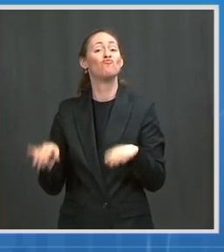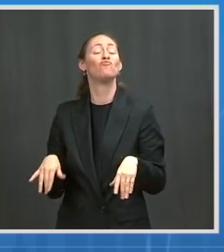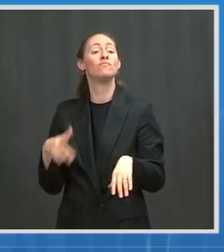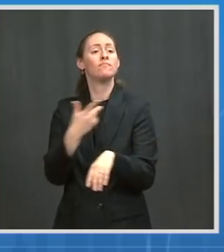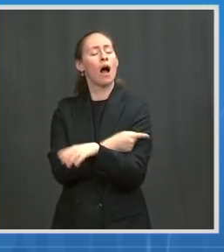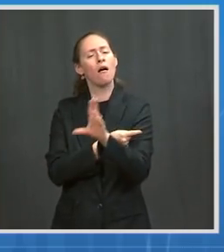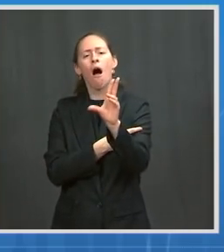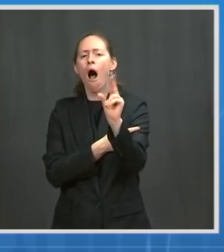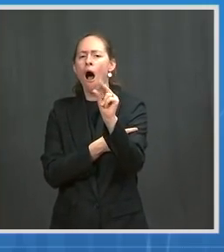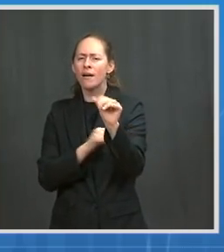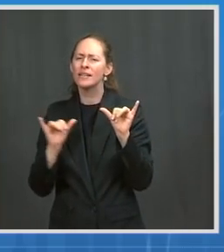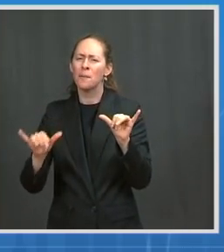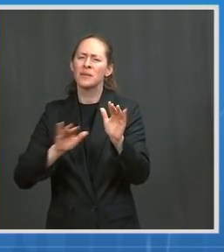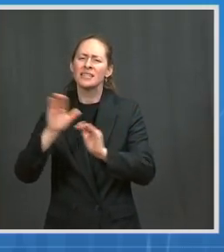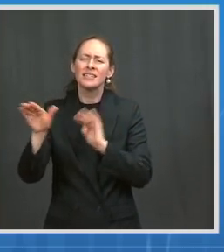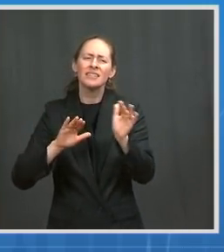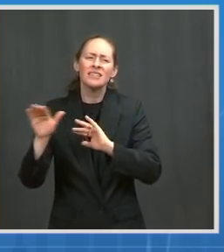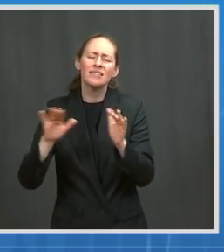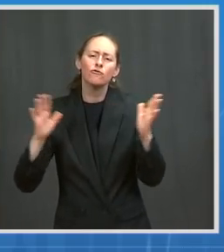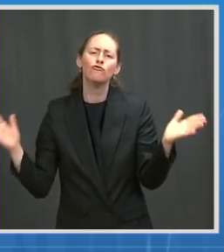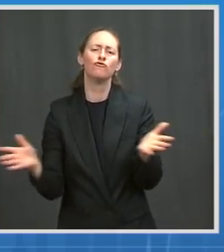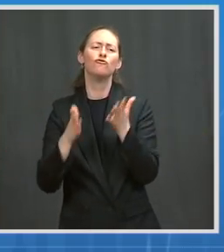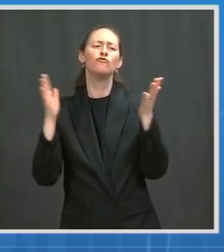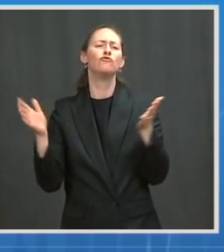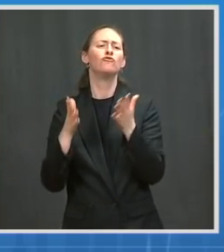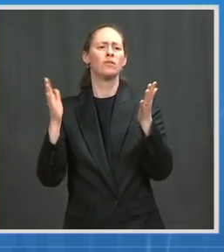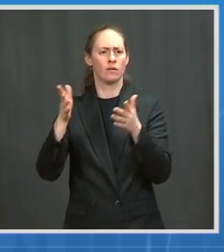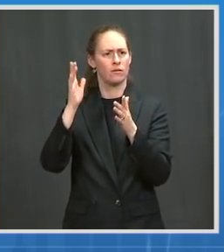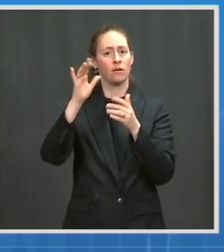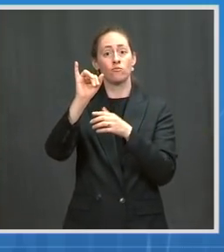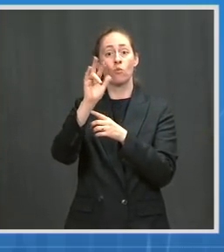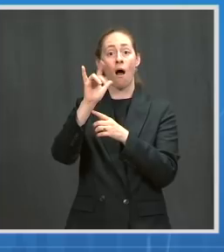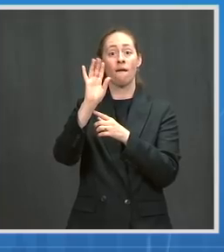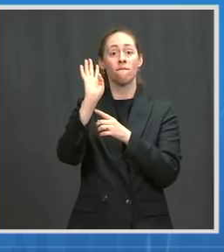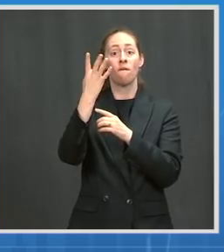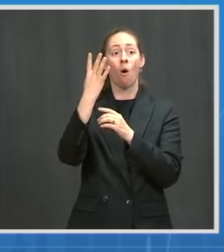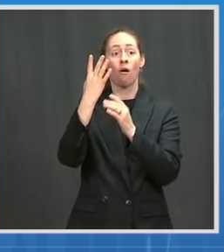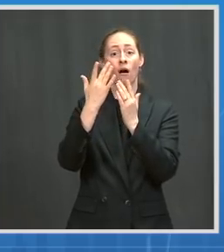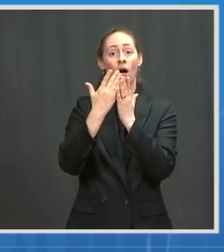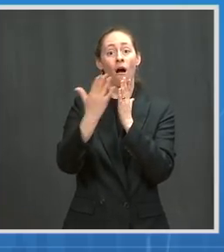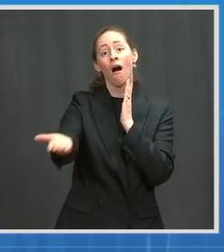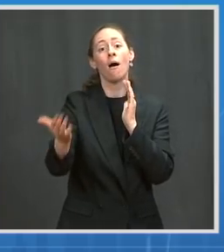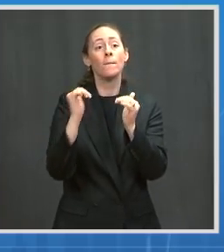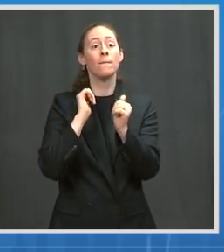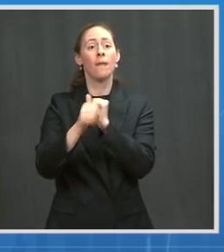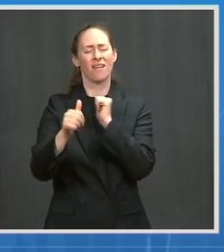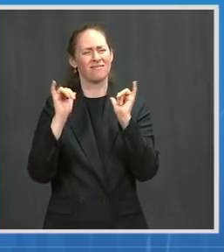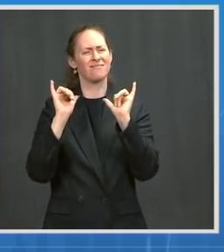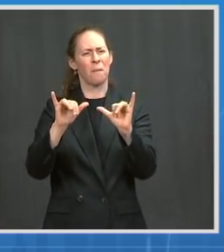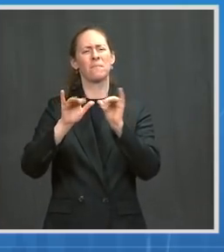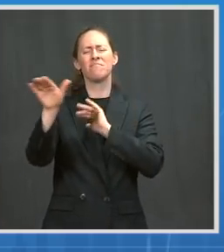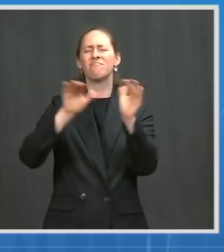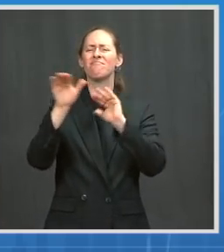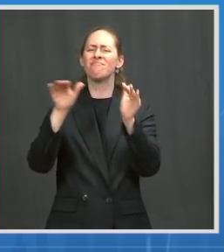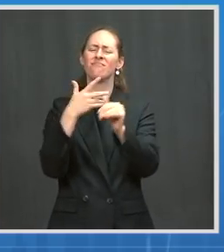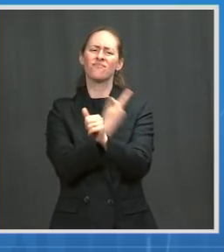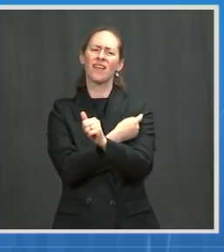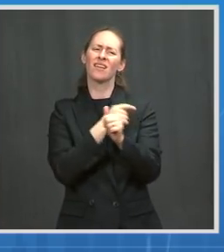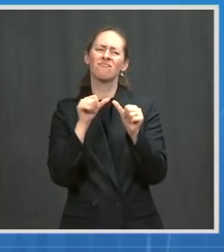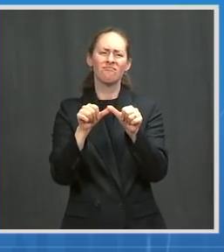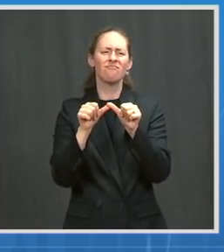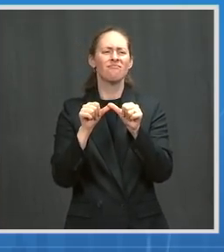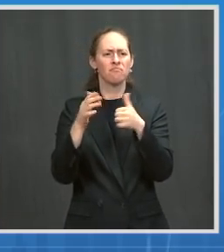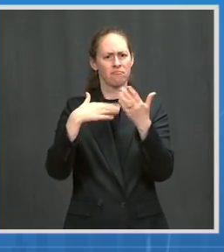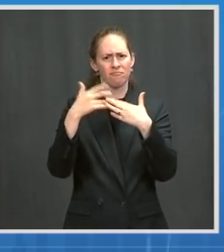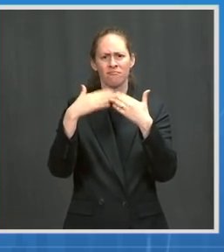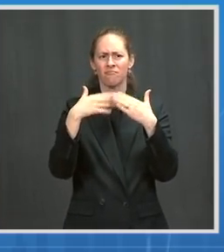vaccination beyond the 4th of July, into the summer, so get as many people vaccinated as we possibly can, whether you're open as a